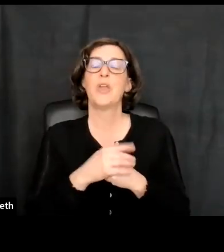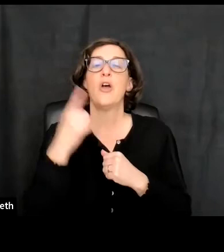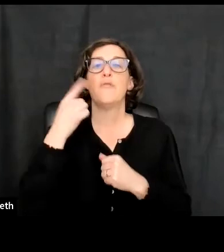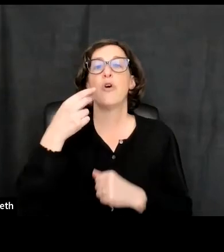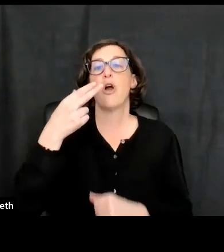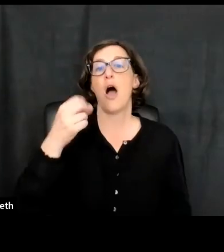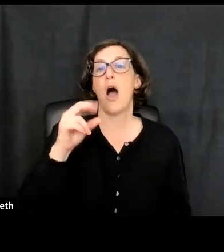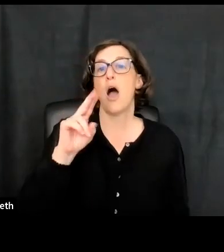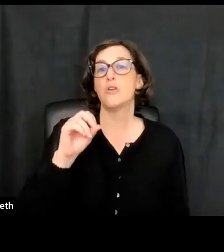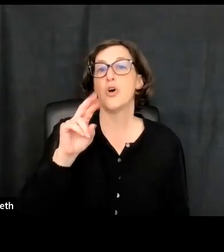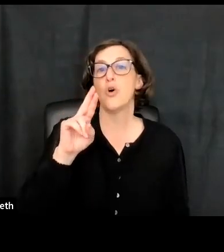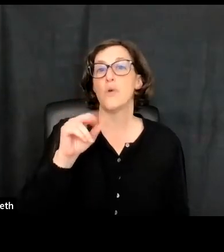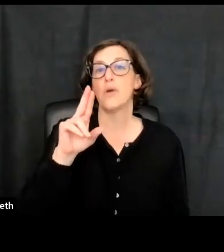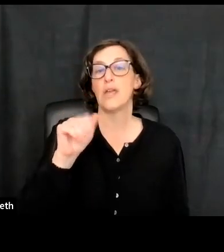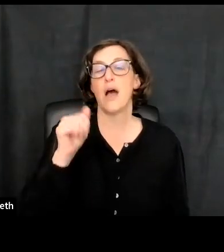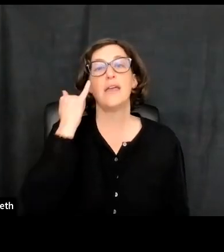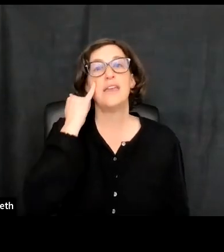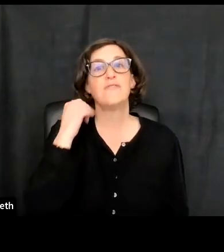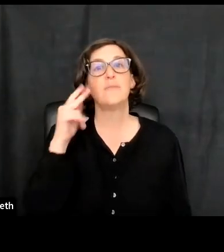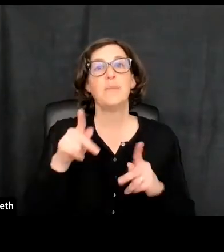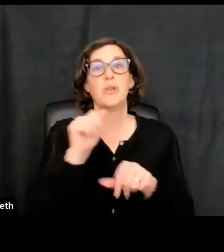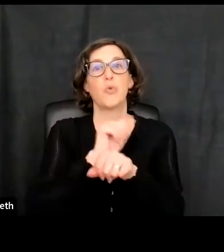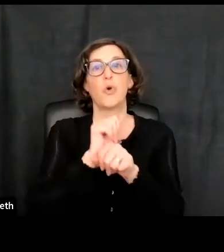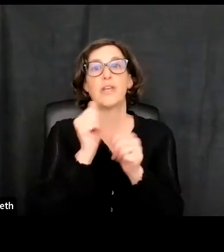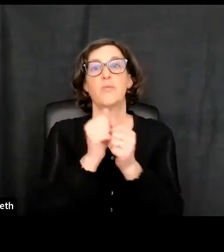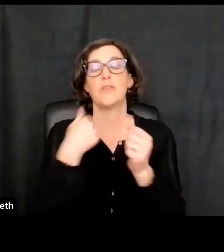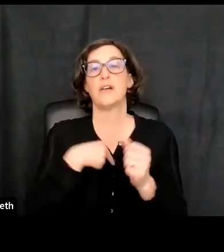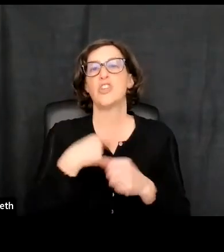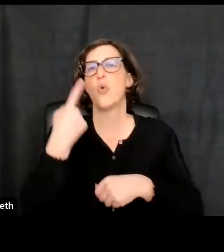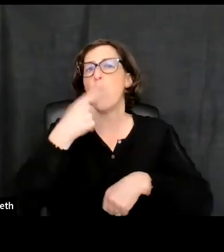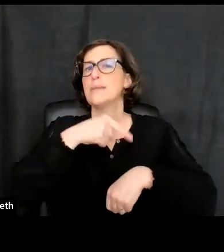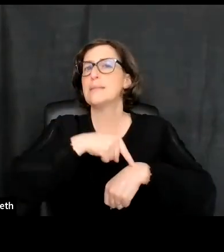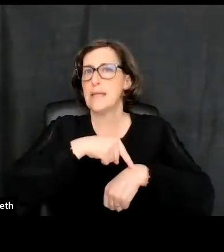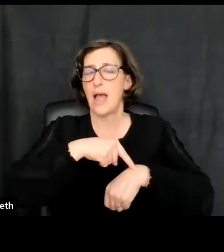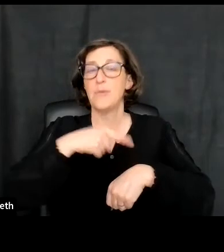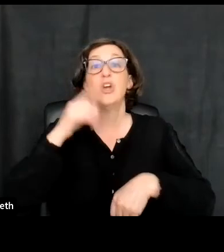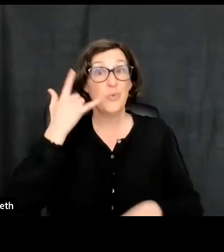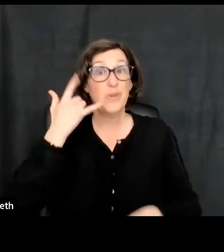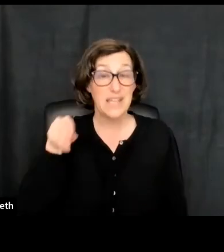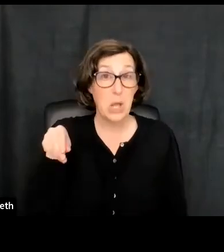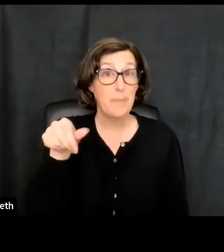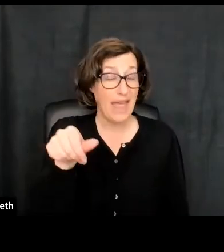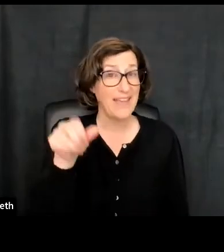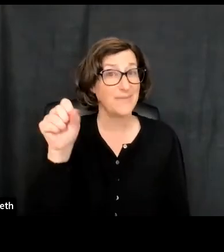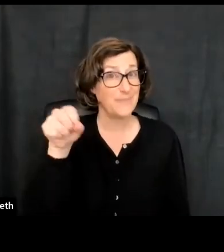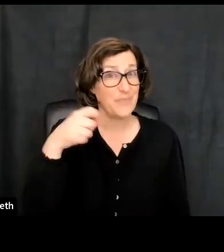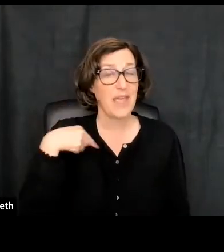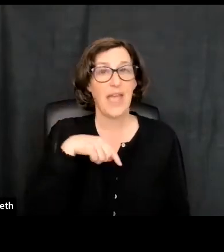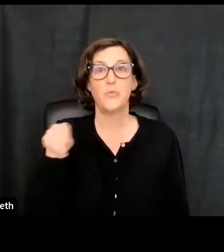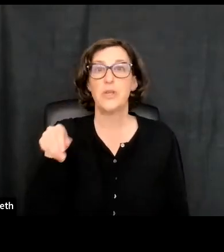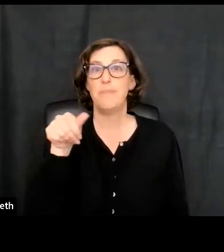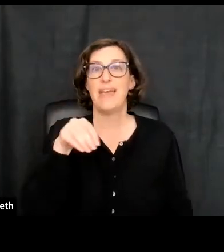honoraria, so if people are working with us on a one-time basis, then we still pay. And we pay in